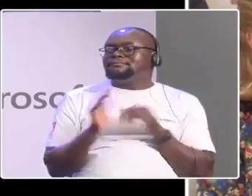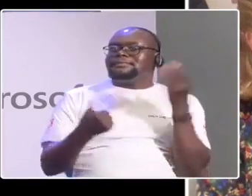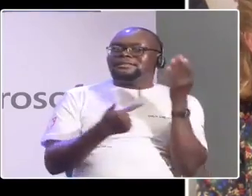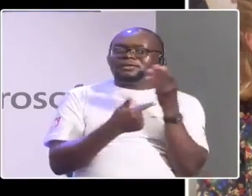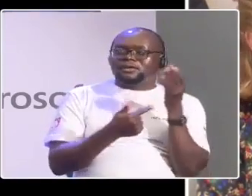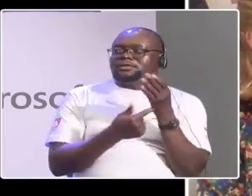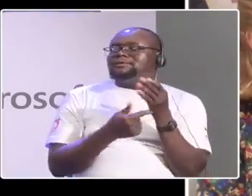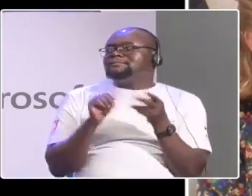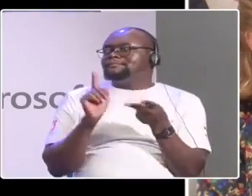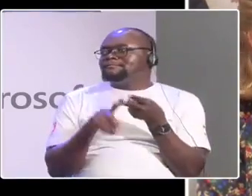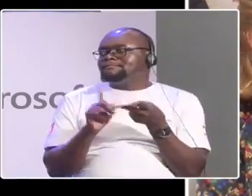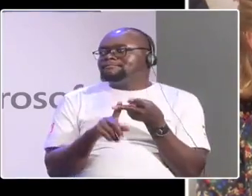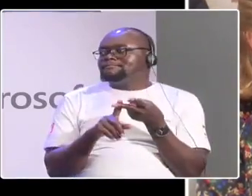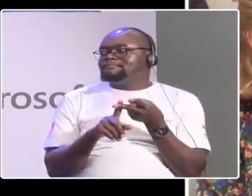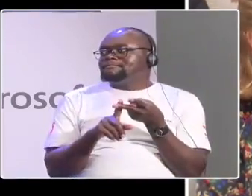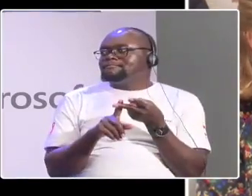technology